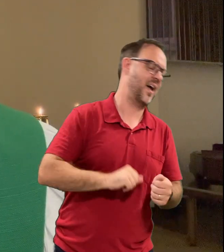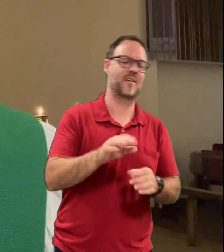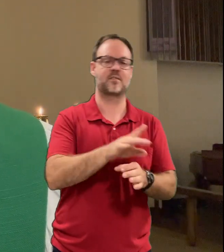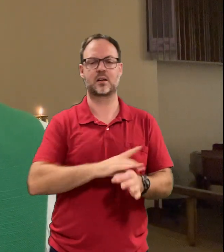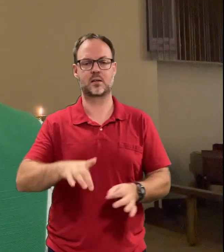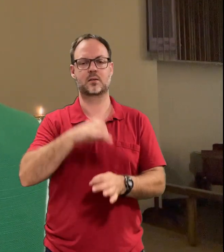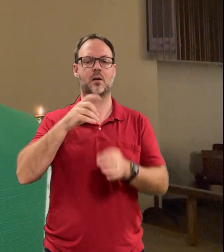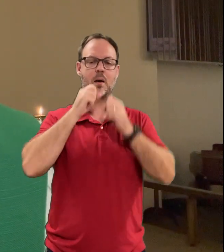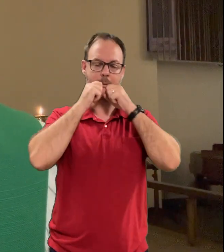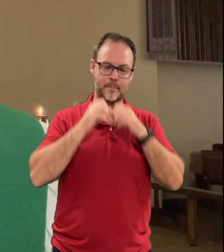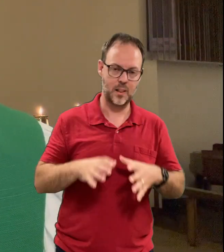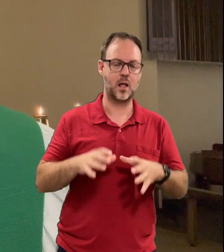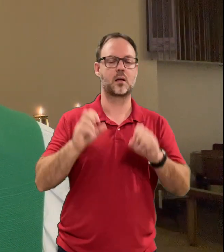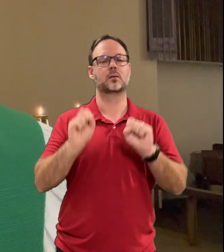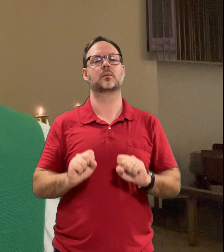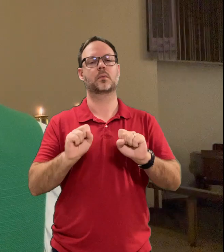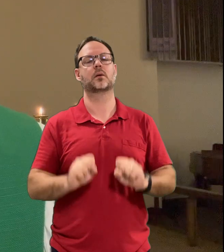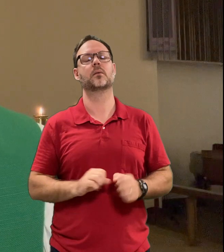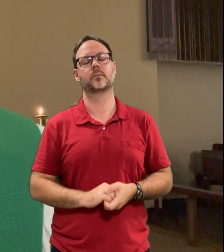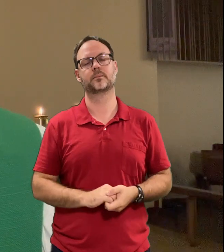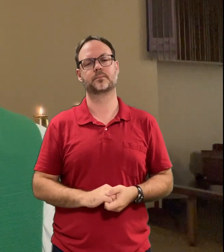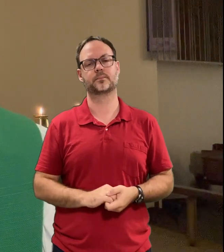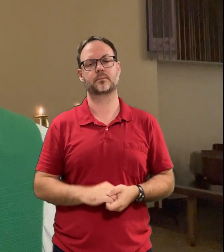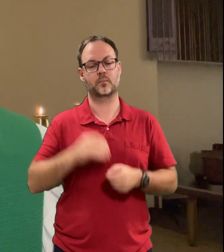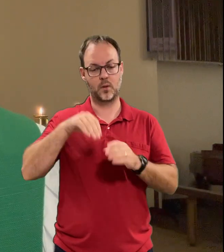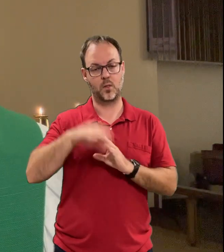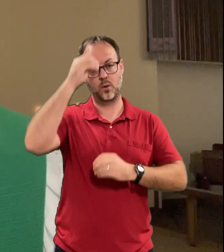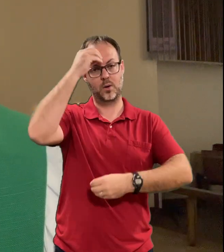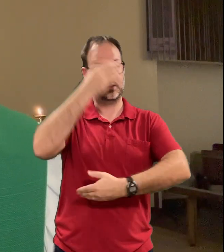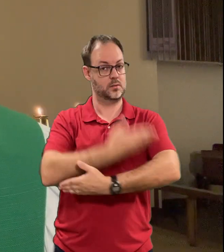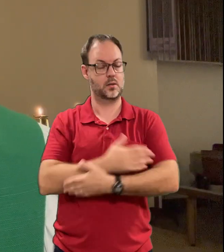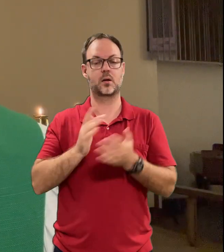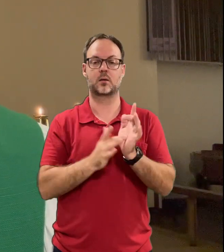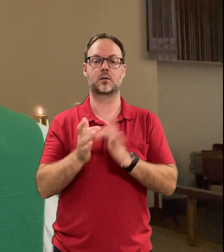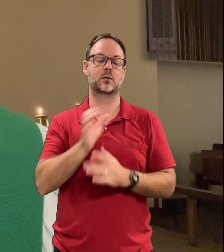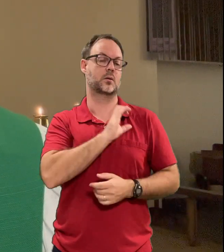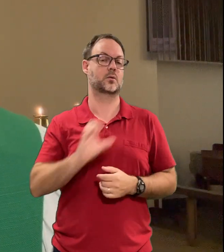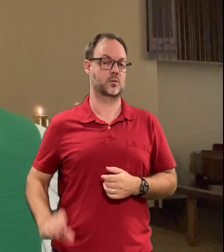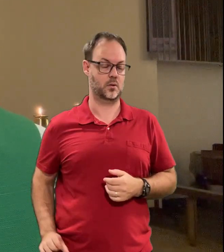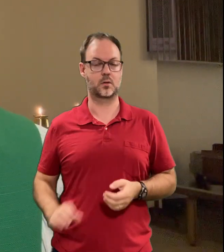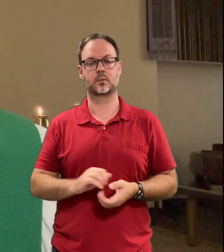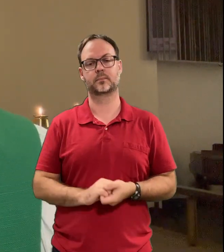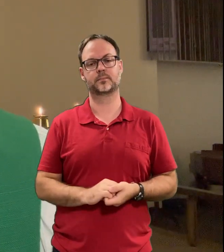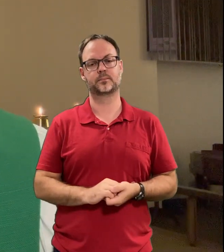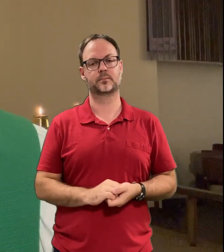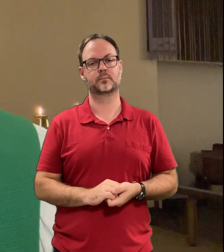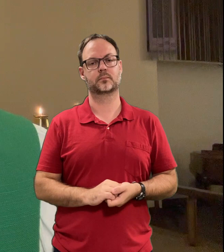every spiritual blessing as well through His Son, Jesus Christ.